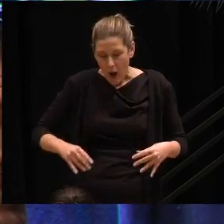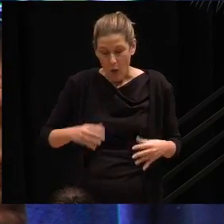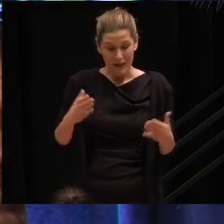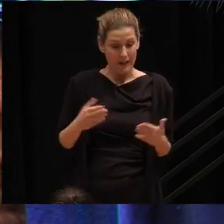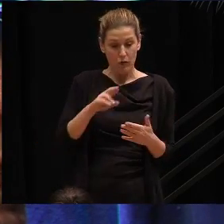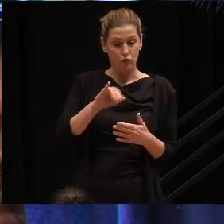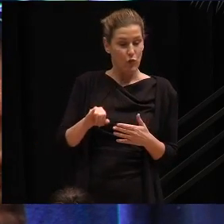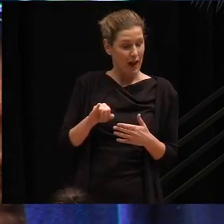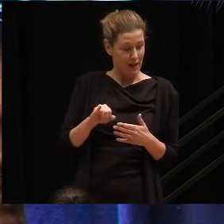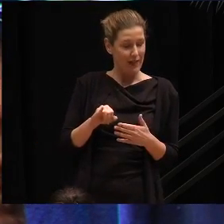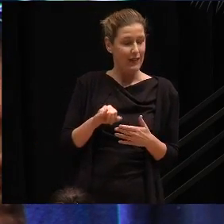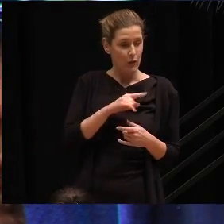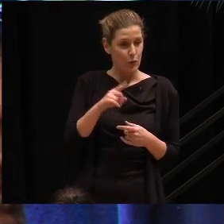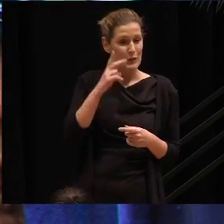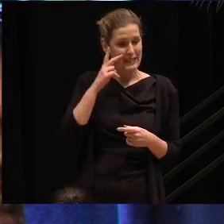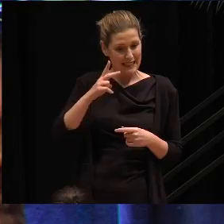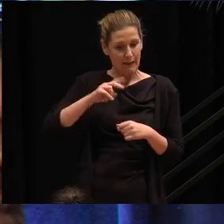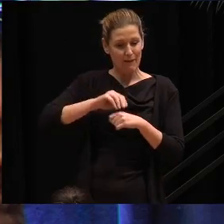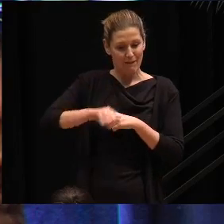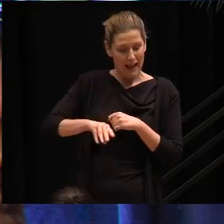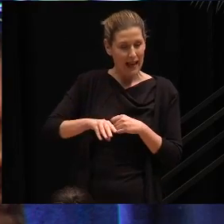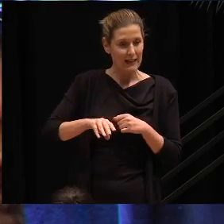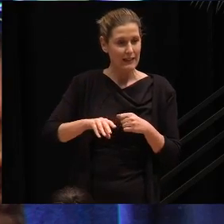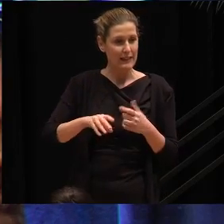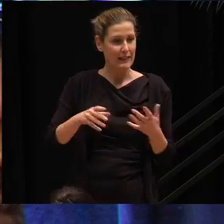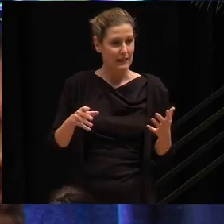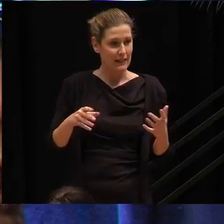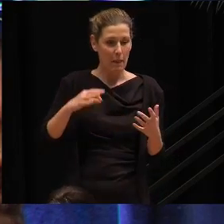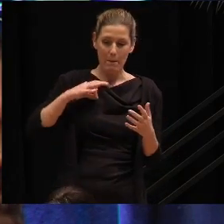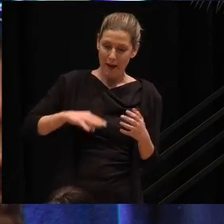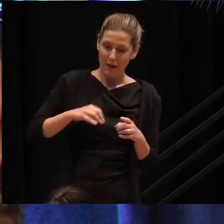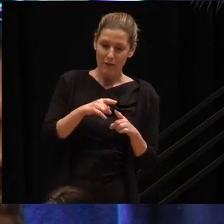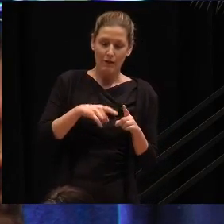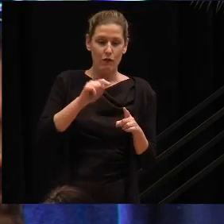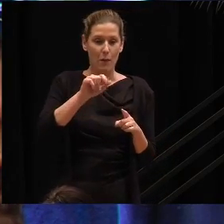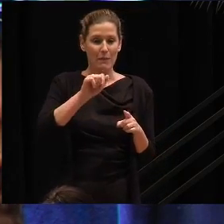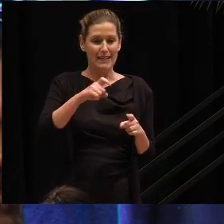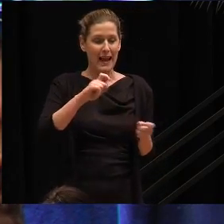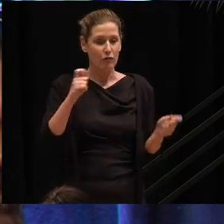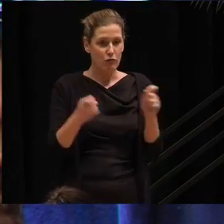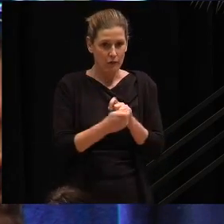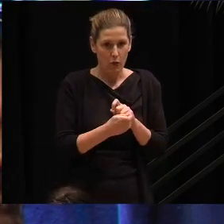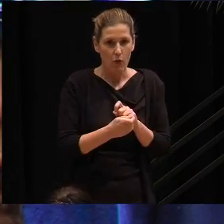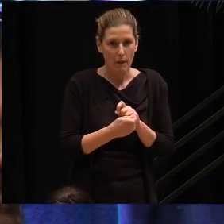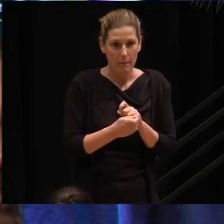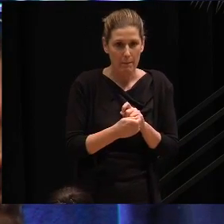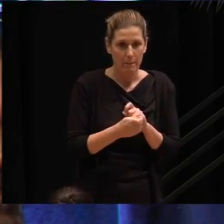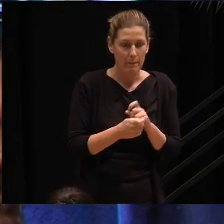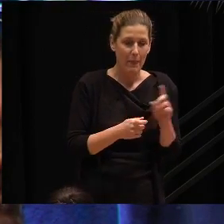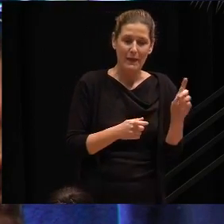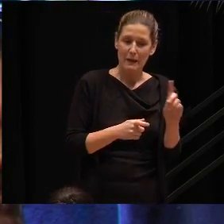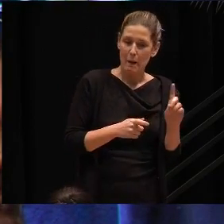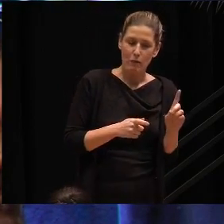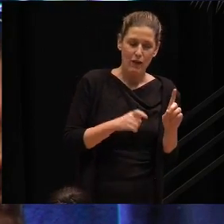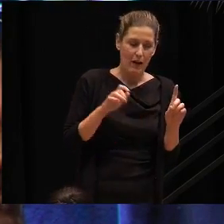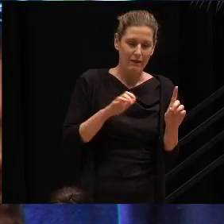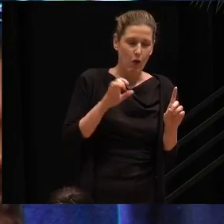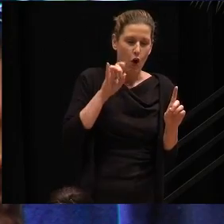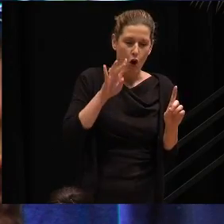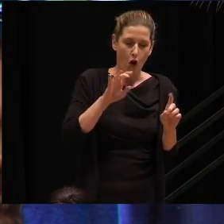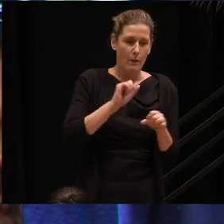where you see benefits from this tax reform, which the Democrats have just done a horrible